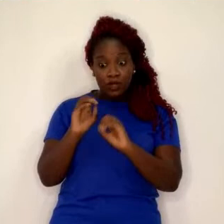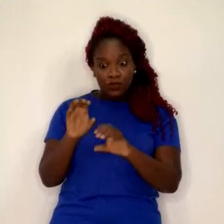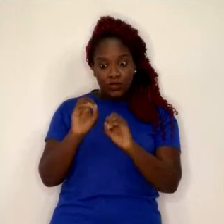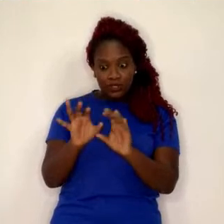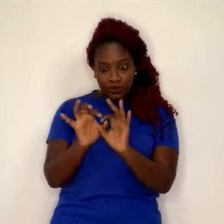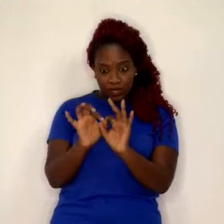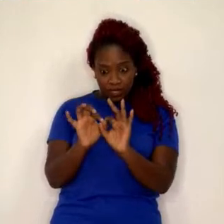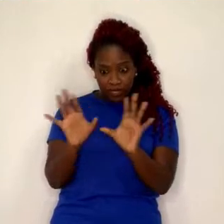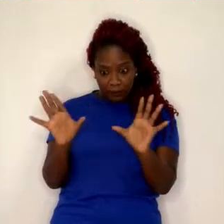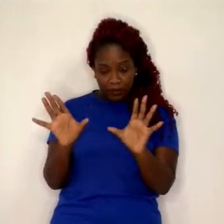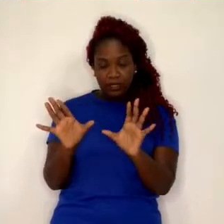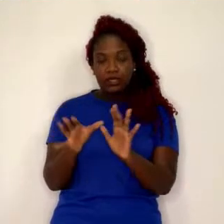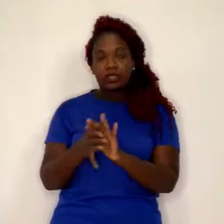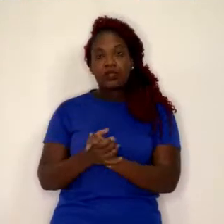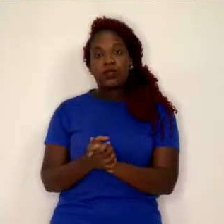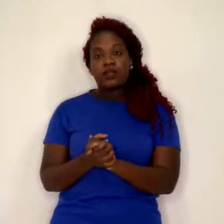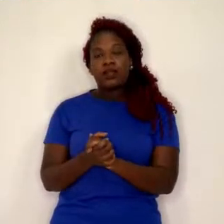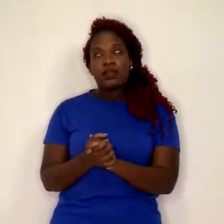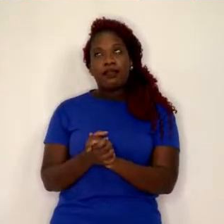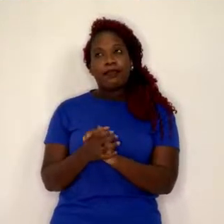an education that is